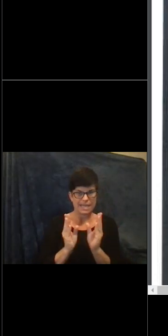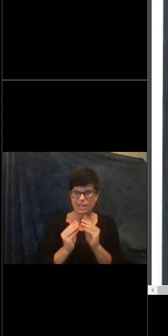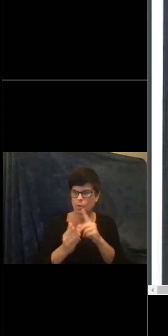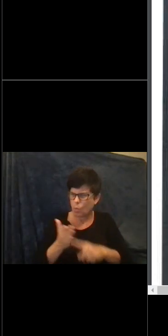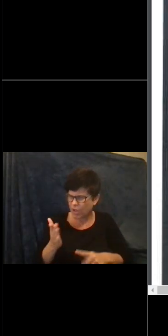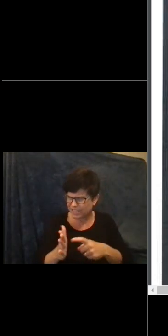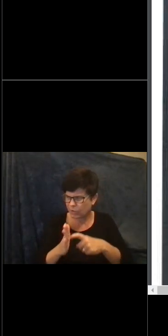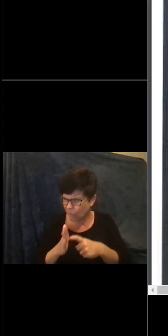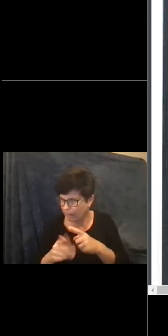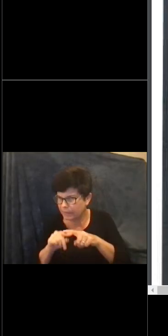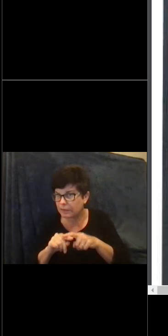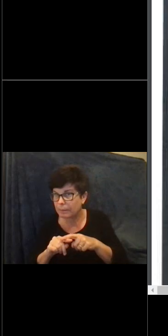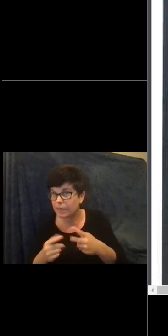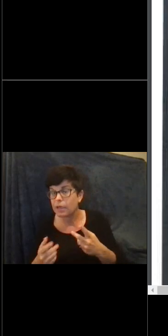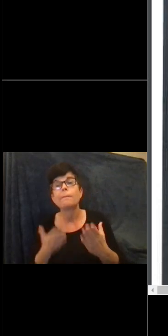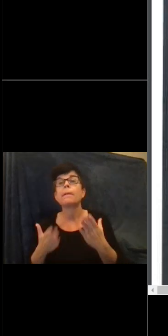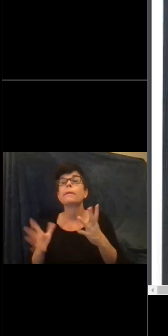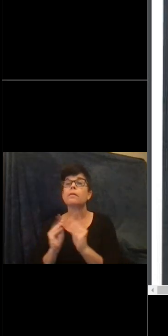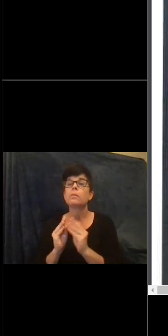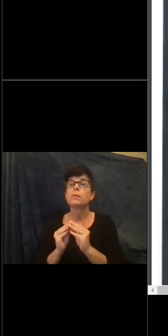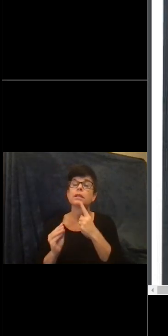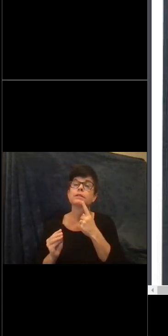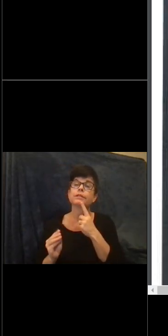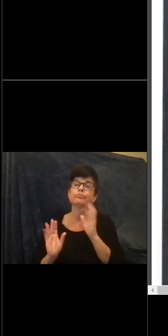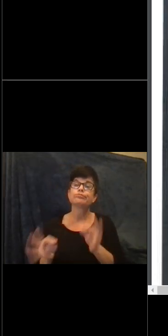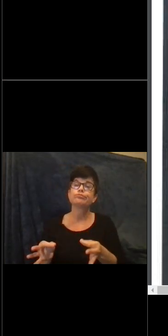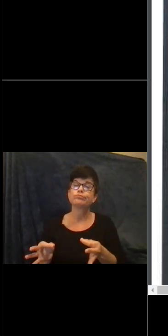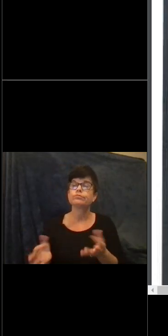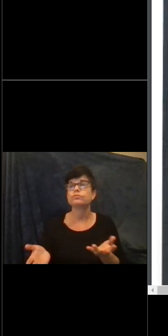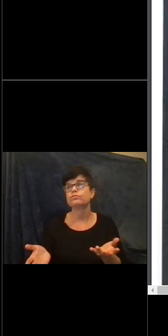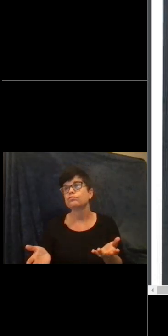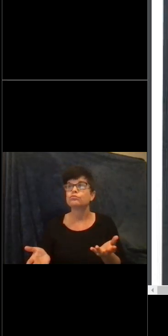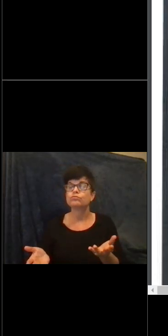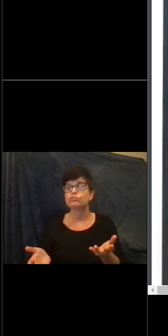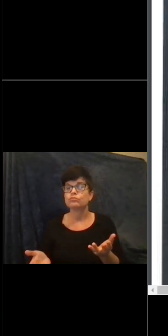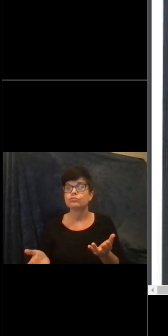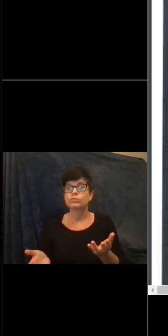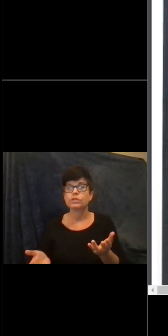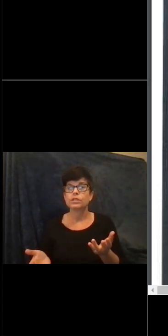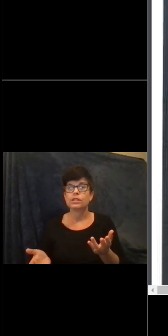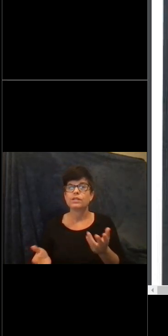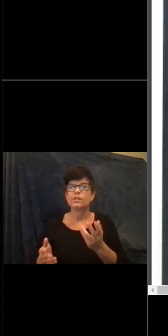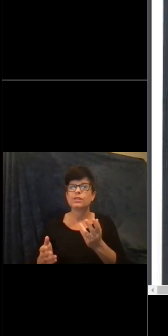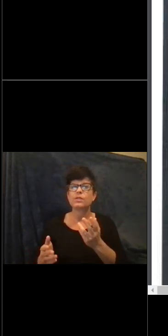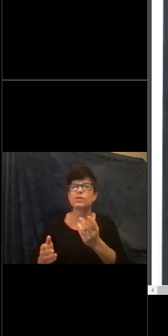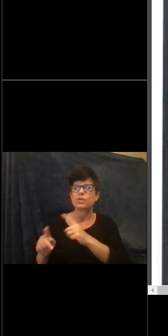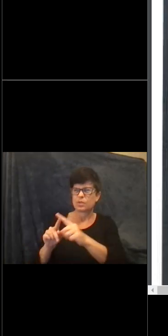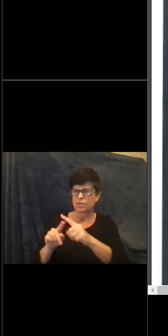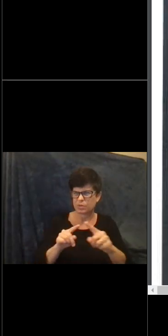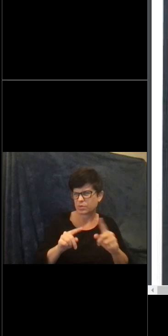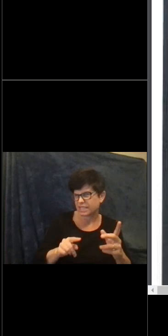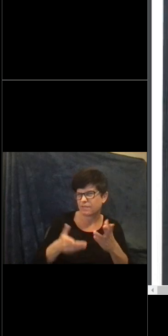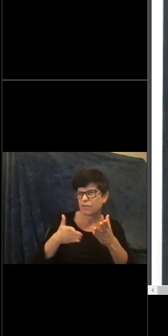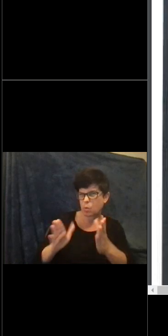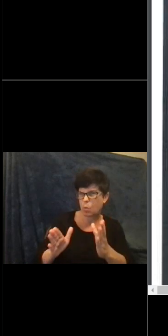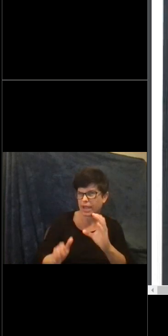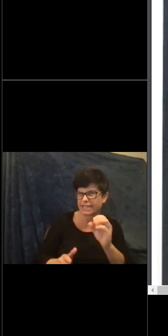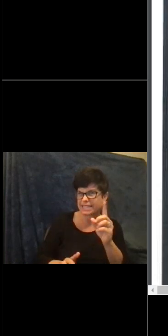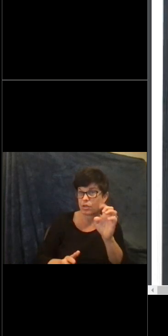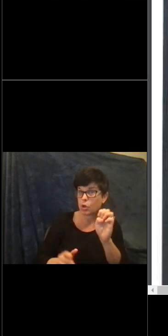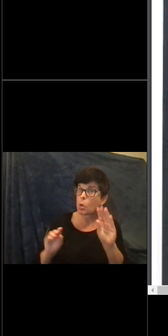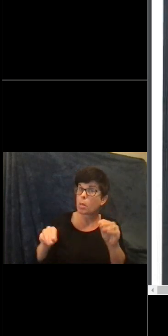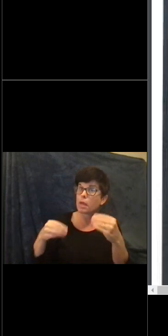In other words, they might have a meeting and they may determine that through, there are various reduction methods available in your code, right? And so they might be able to provide parking above